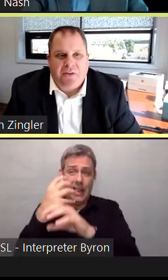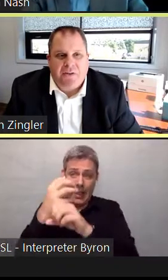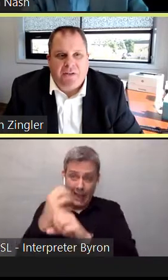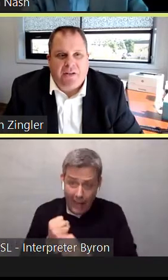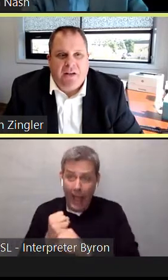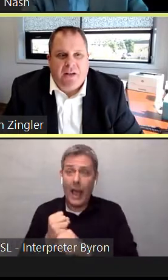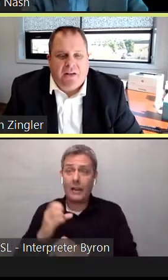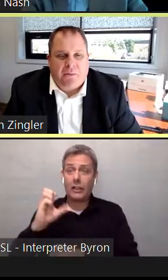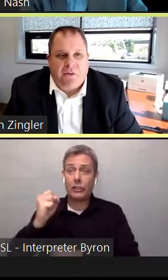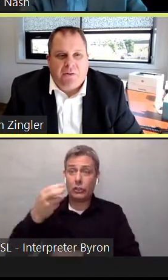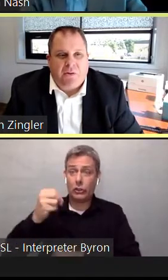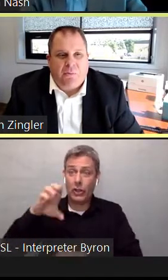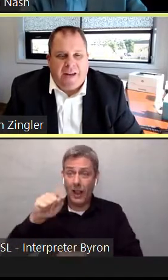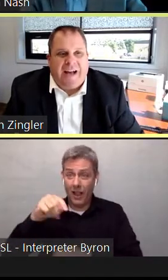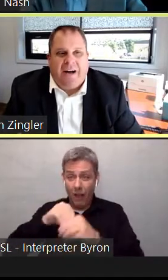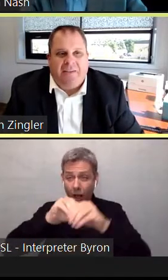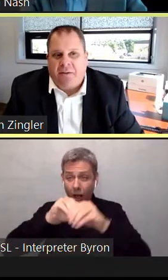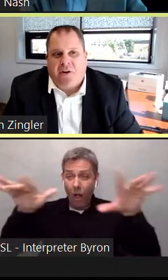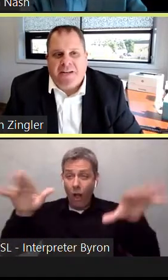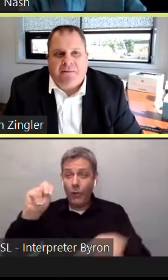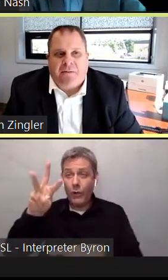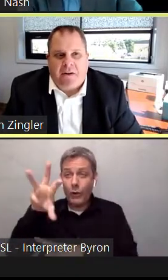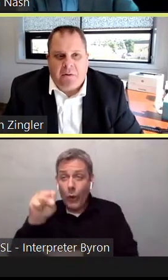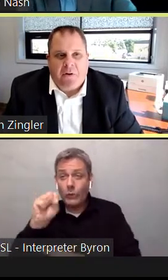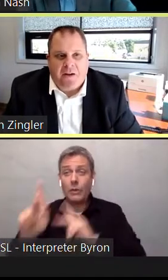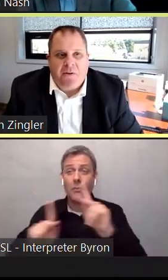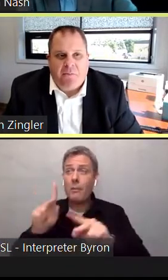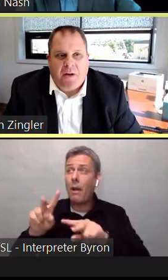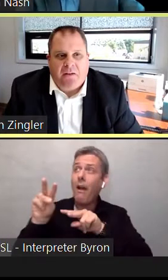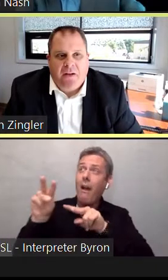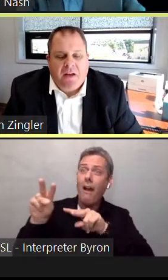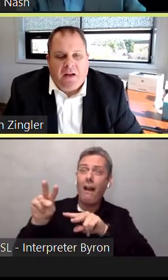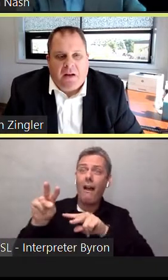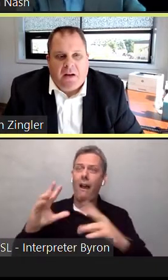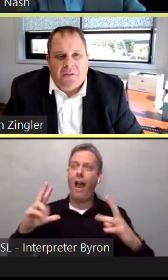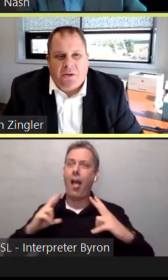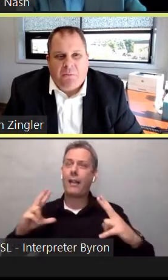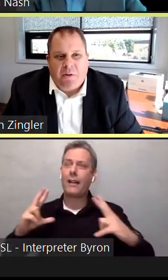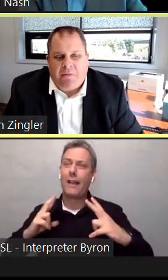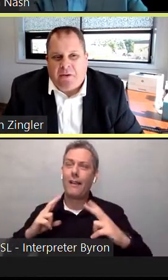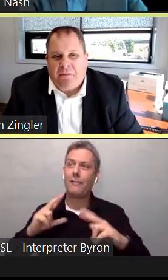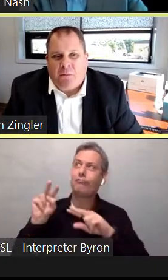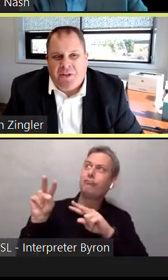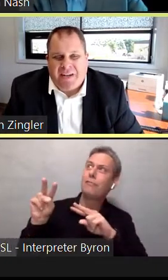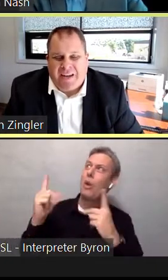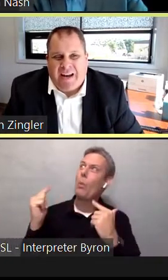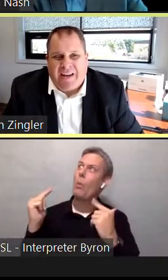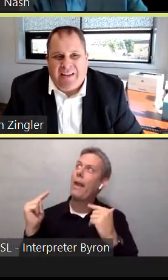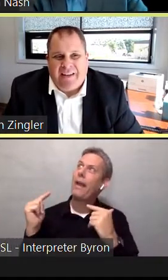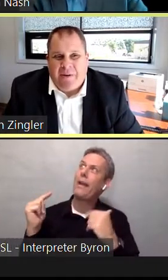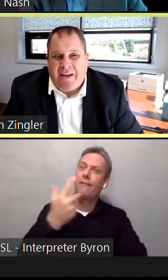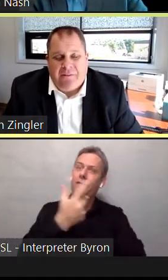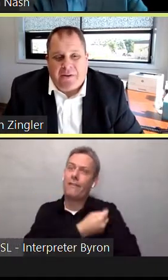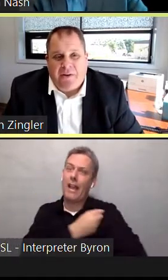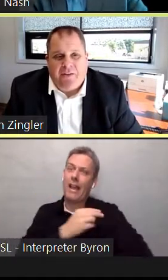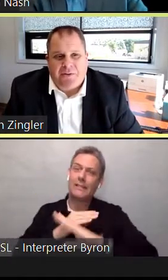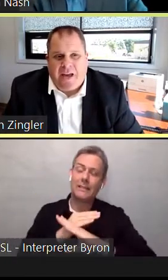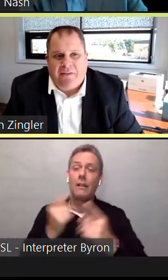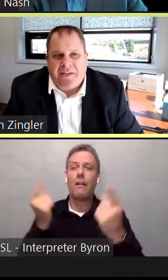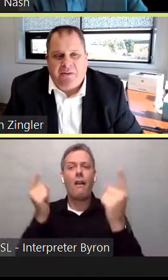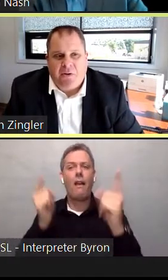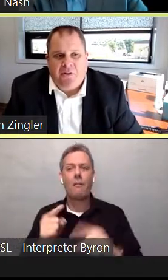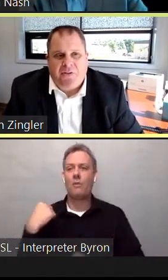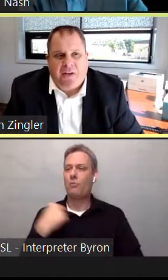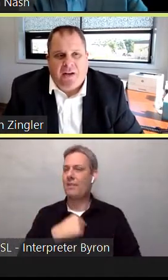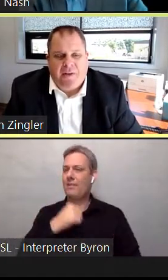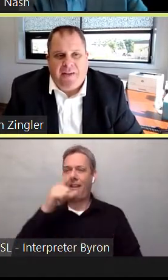news. It was the waiting holiday present for everyone, if you will. So we were very fortunate in Connecticut that we didn't have to go down those